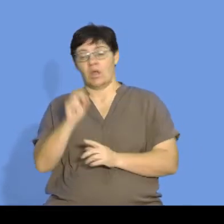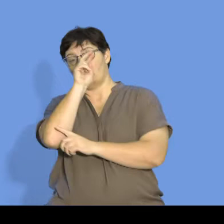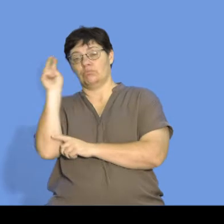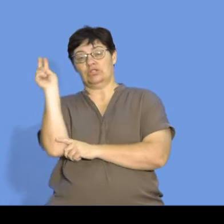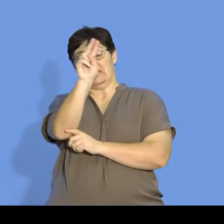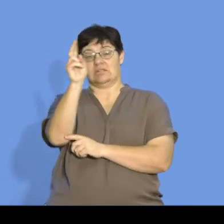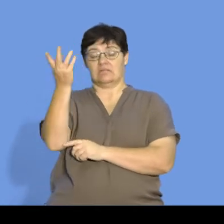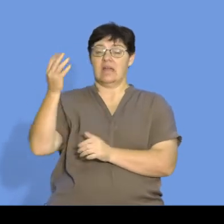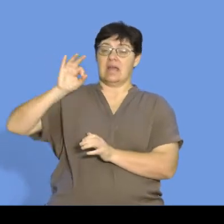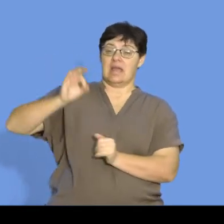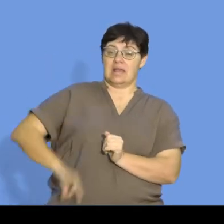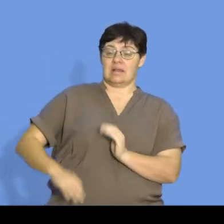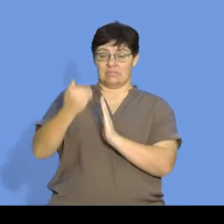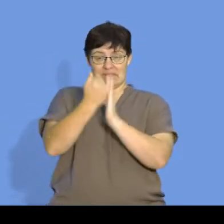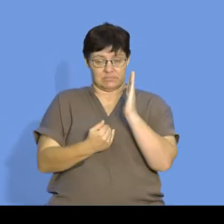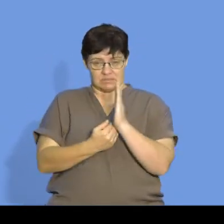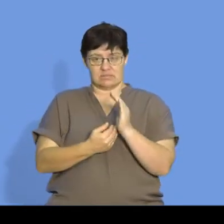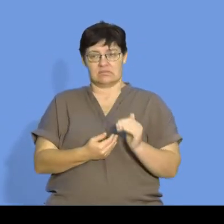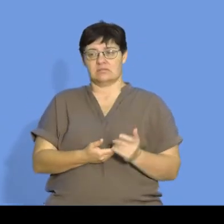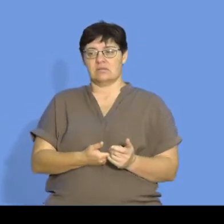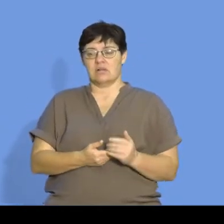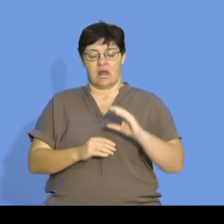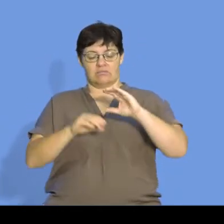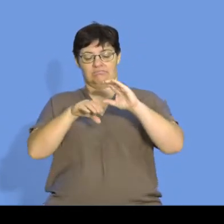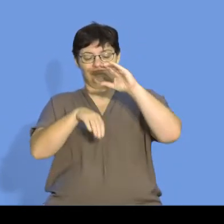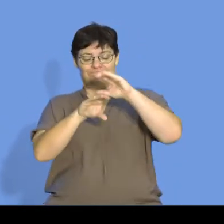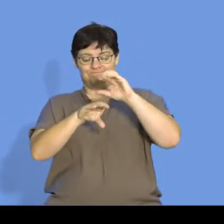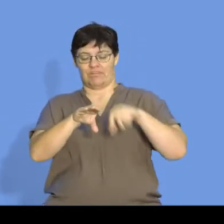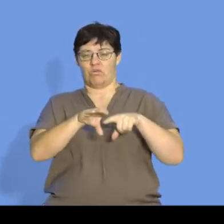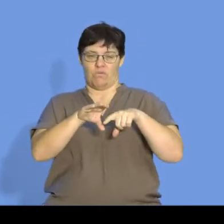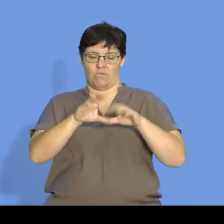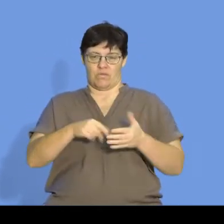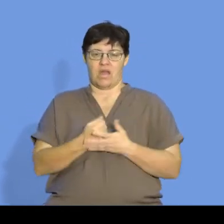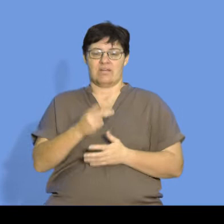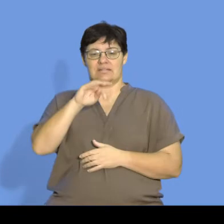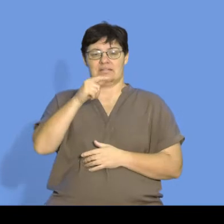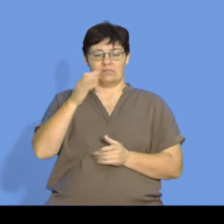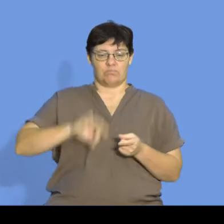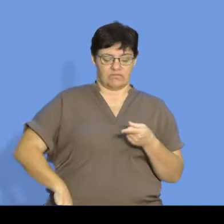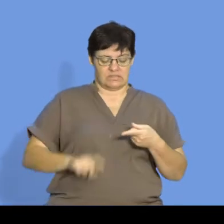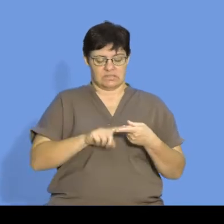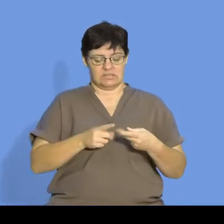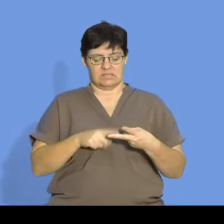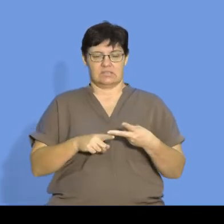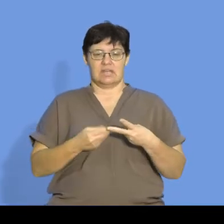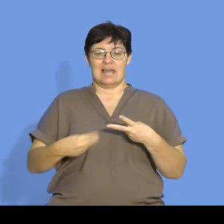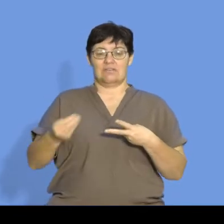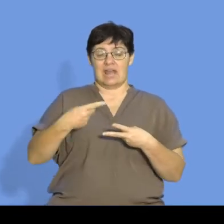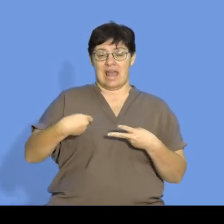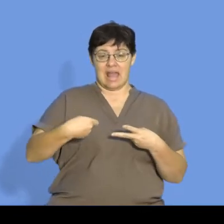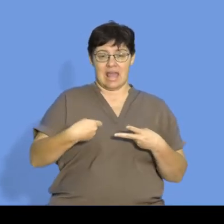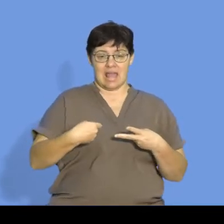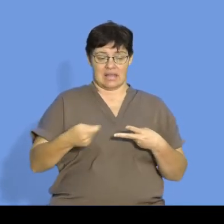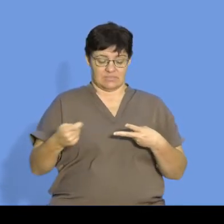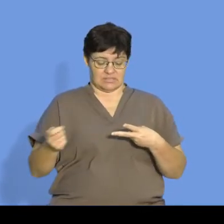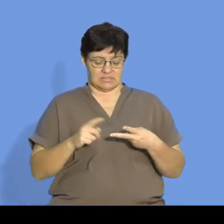projected income statement. So I have my net profit at the end of the year, I have my interest expense, I have my